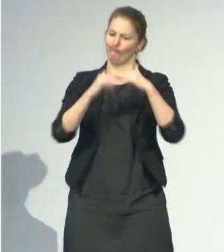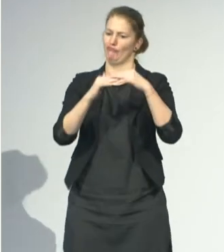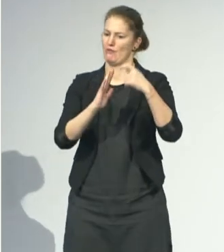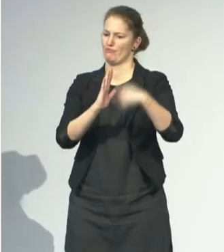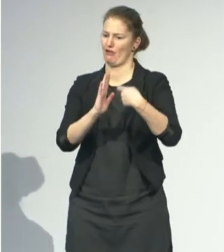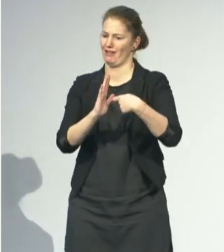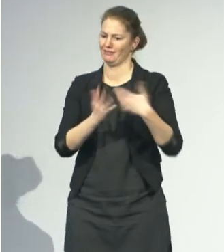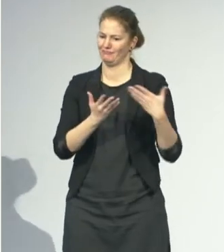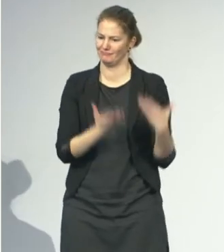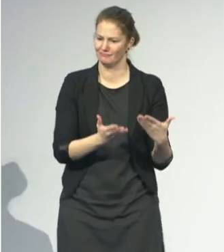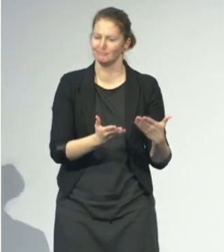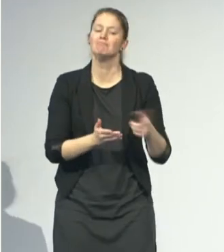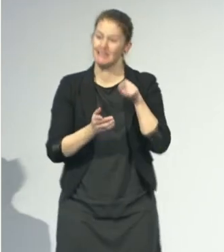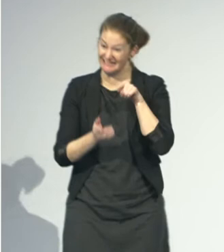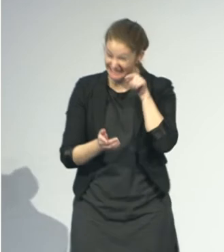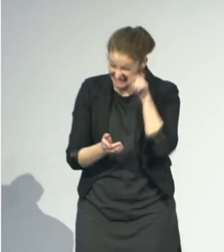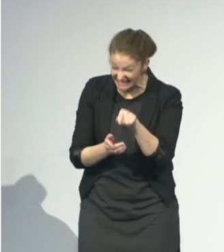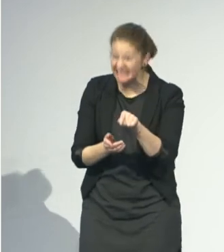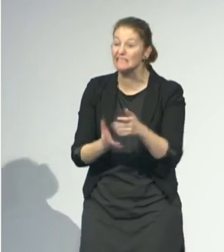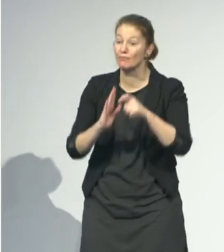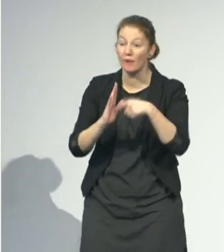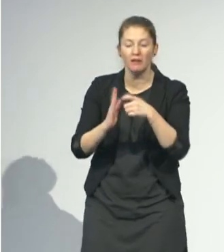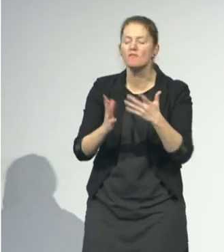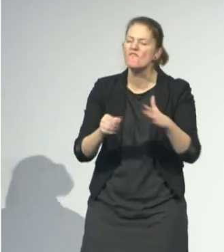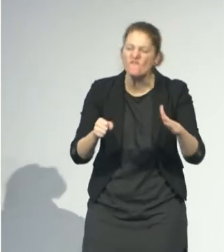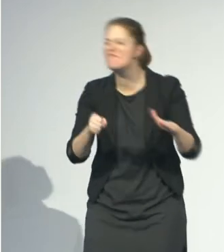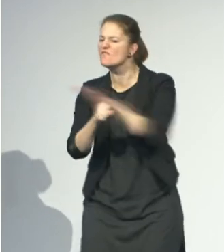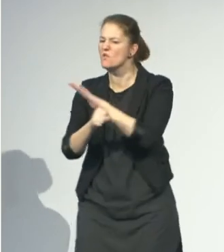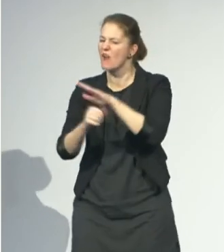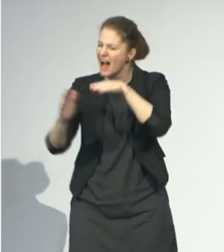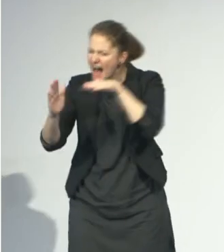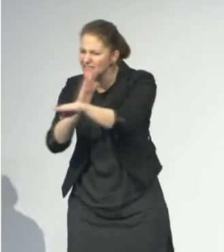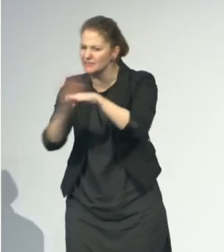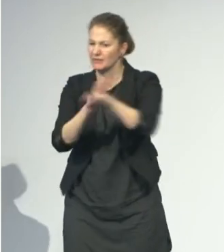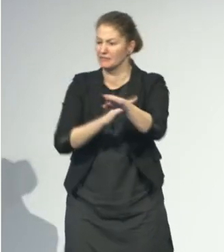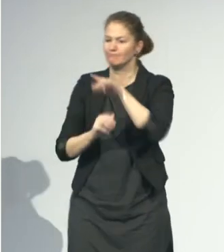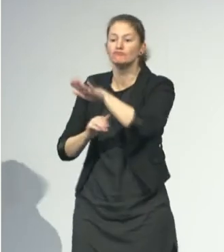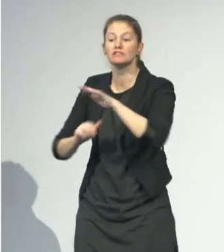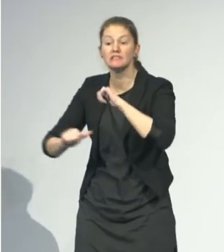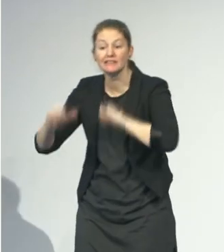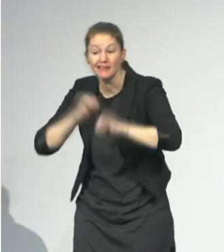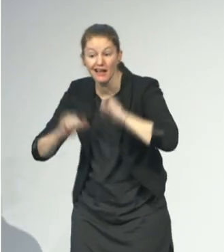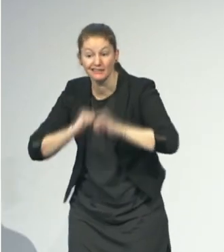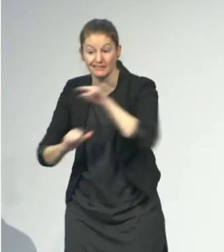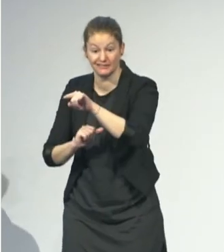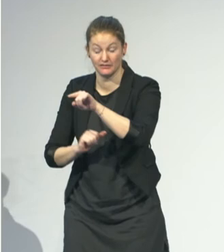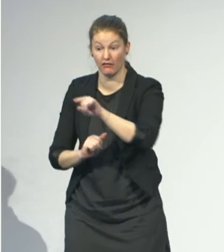physical and communication accessibility since 2003. I mean, maybe it